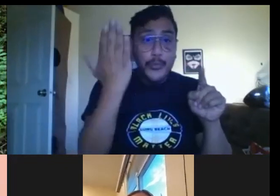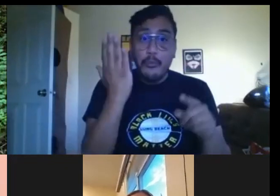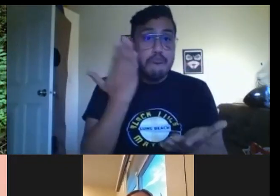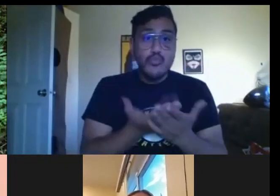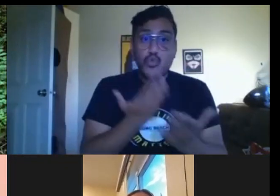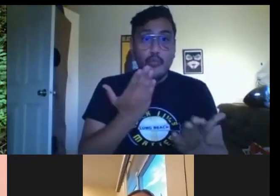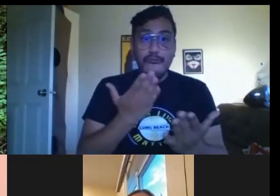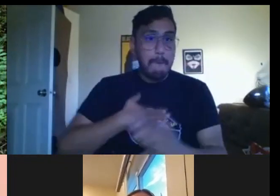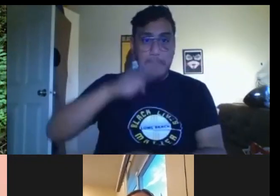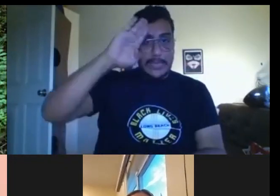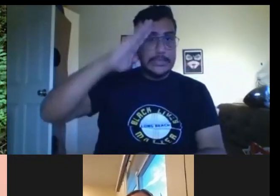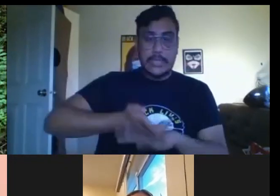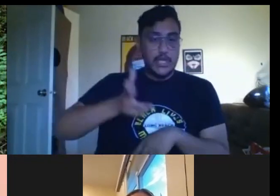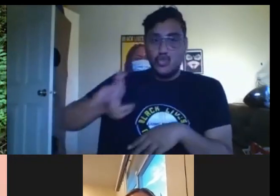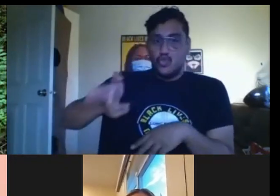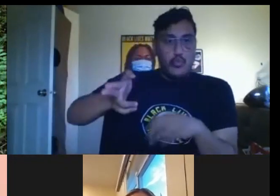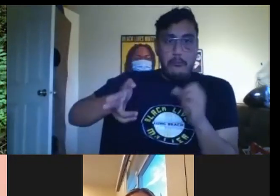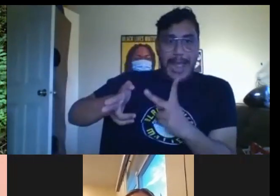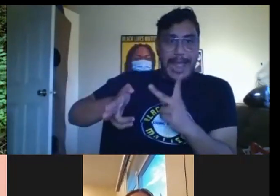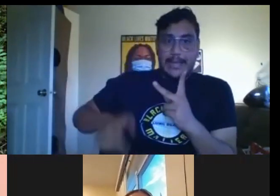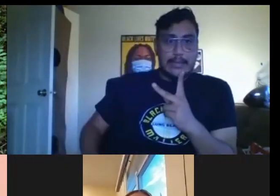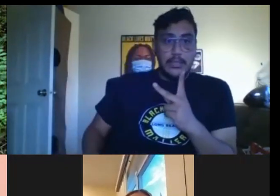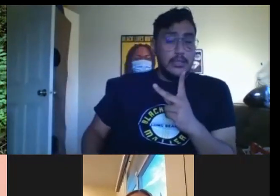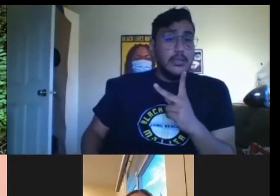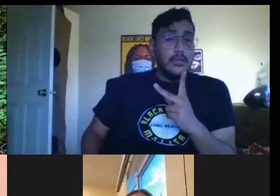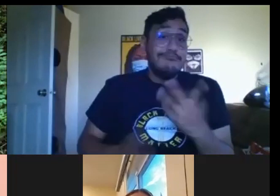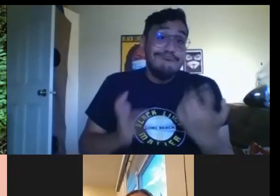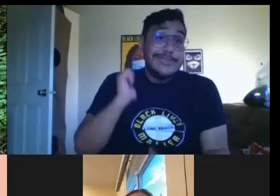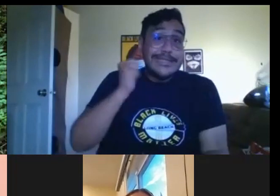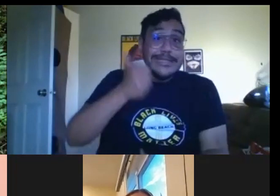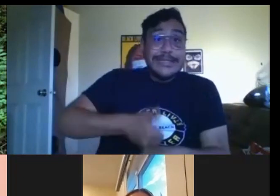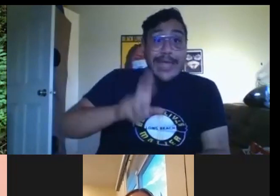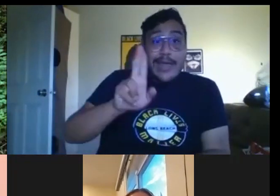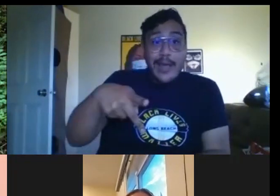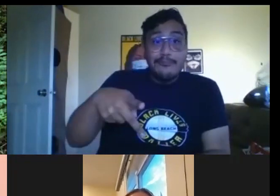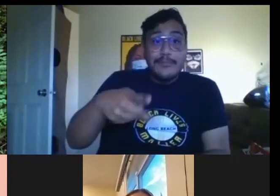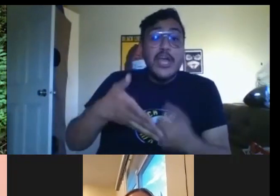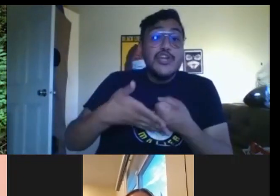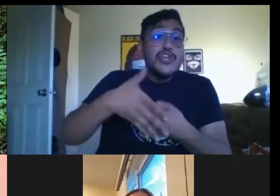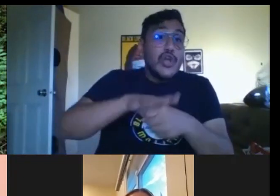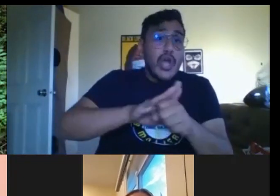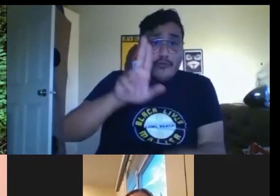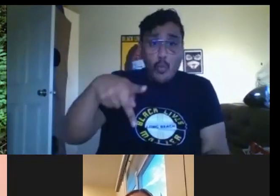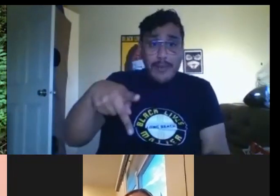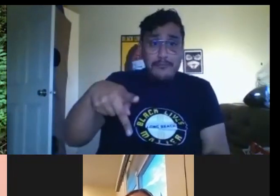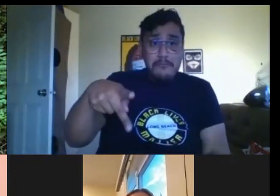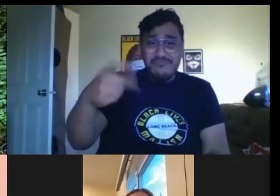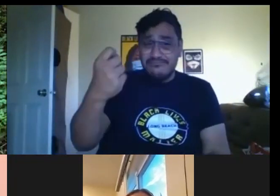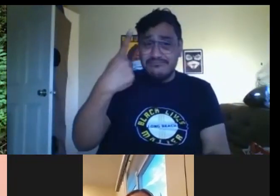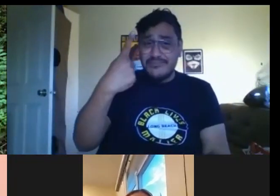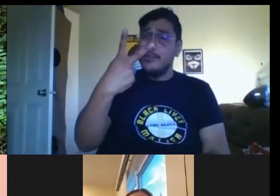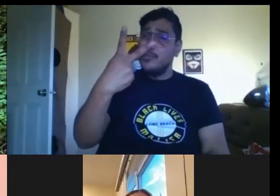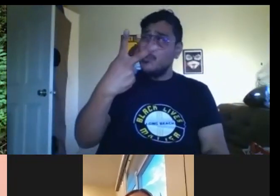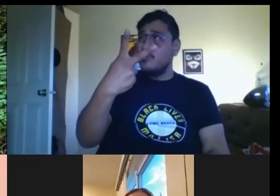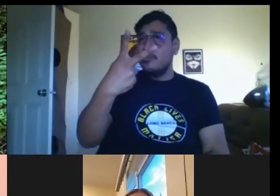So it was all a setup, it was all a cover up. And like I said, it took 2 years, a little over